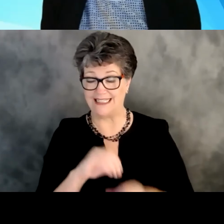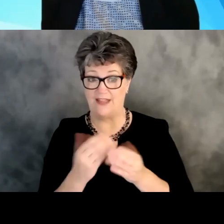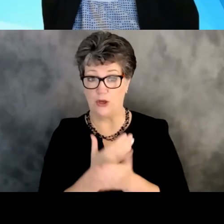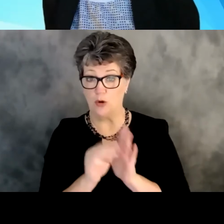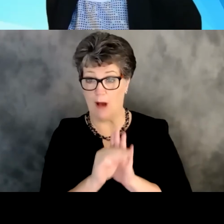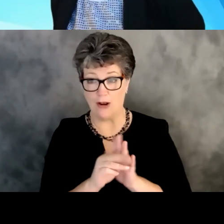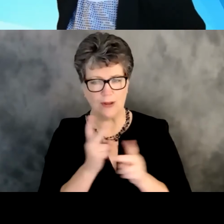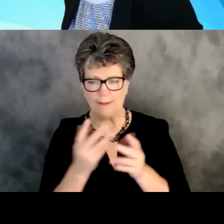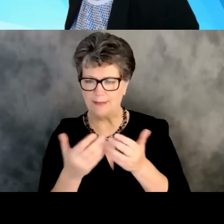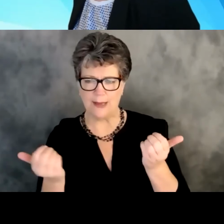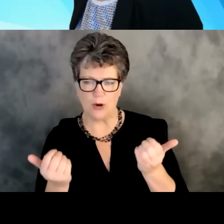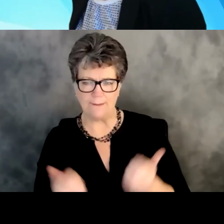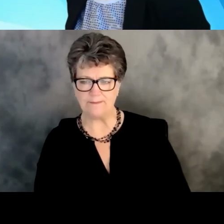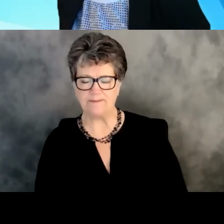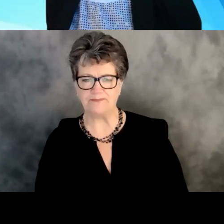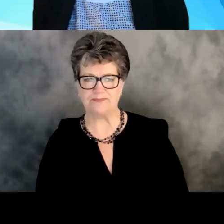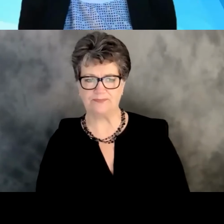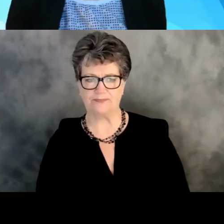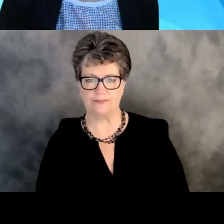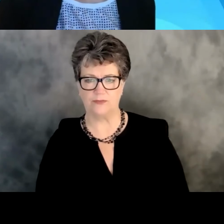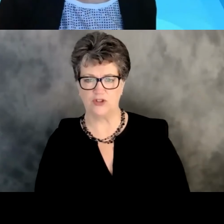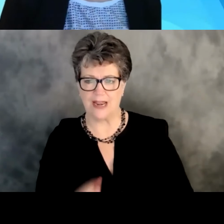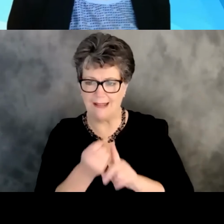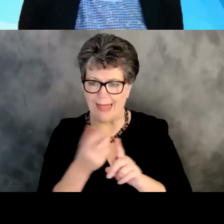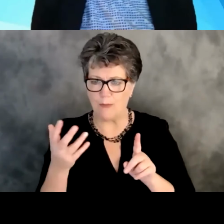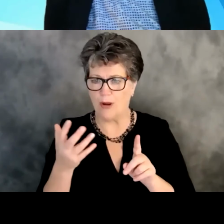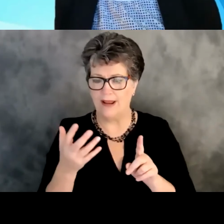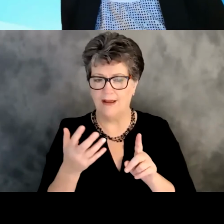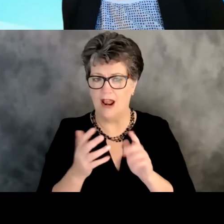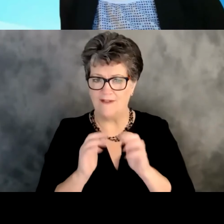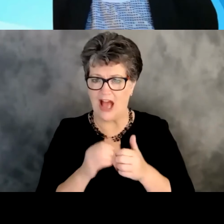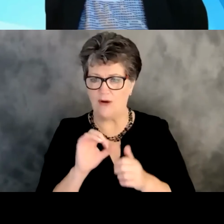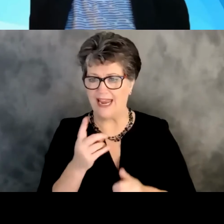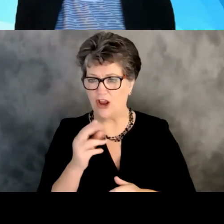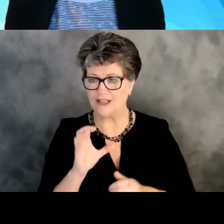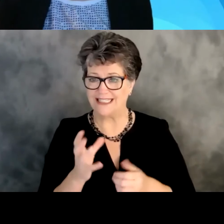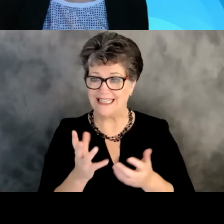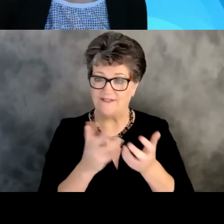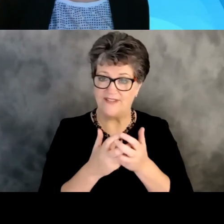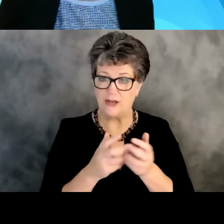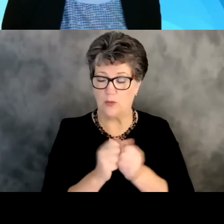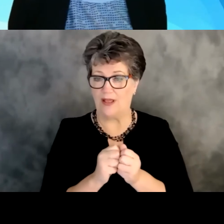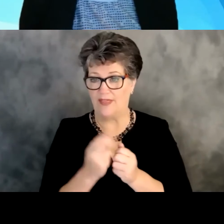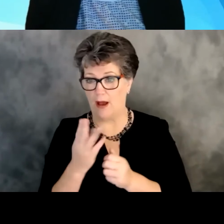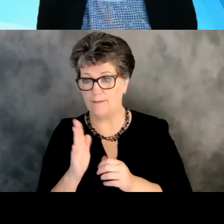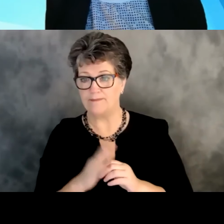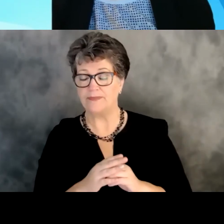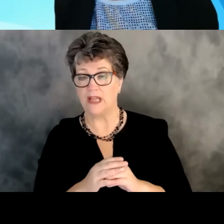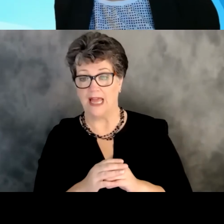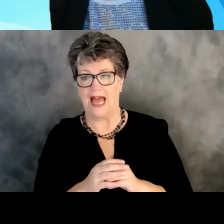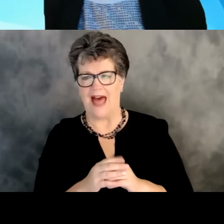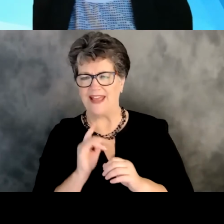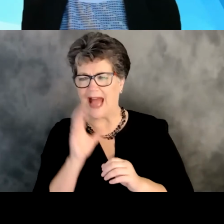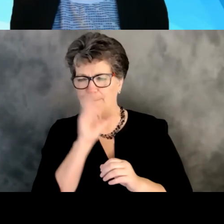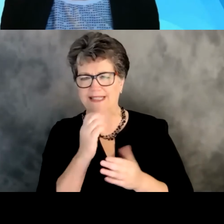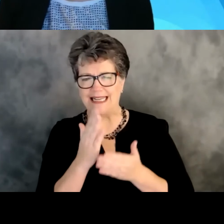separate? So I think elaborating a little bit more on how the ADRCs fit in this. Elaine, this is, I think I'm missing